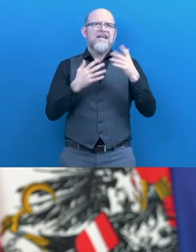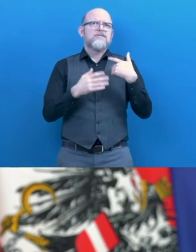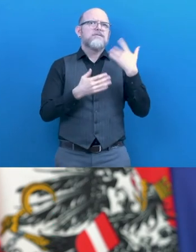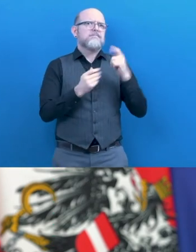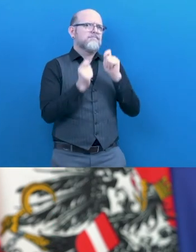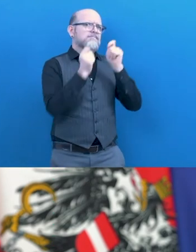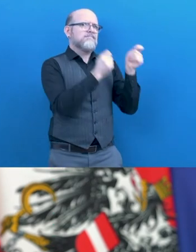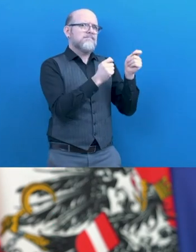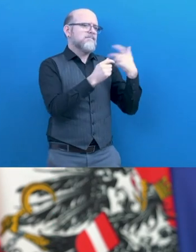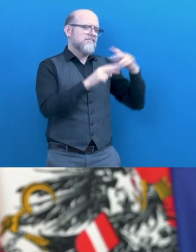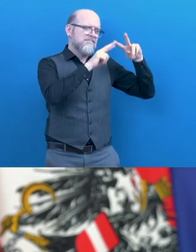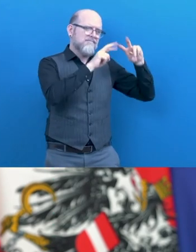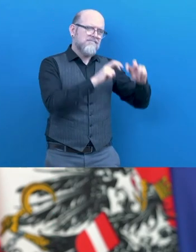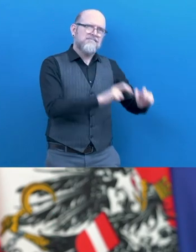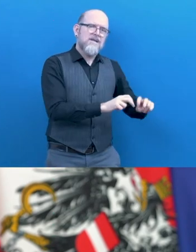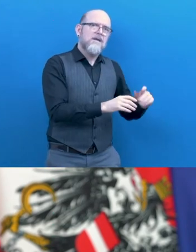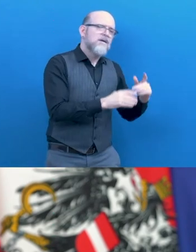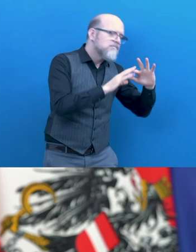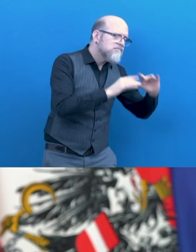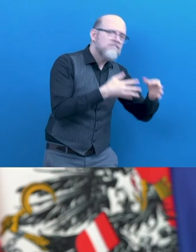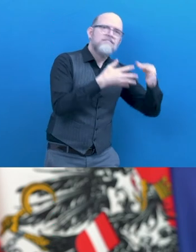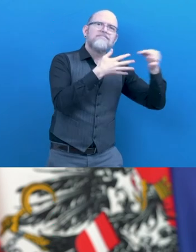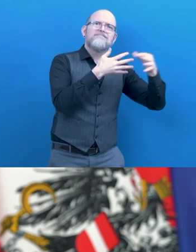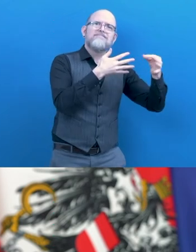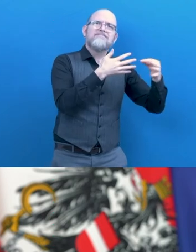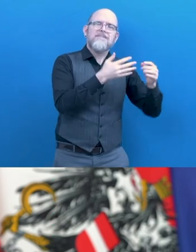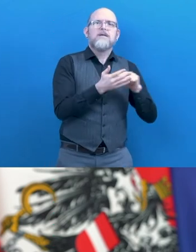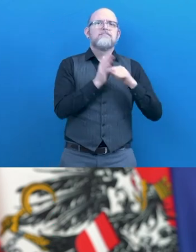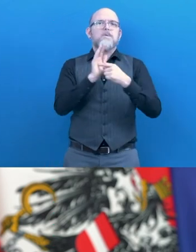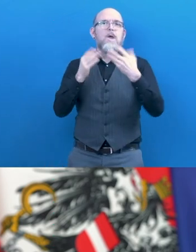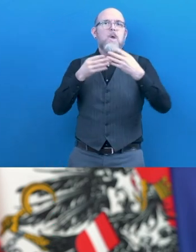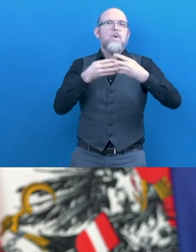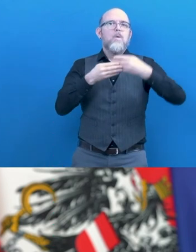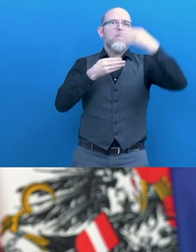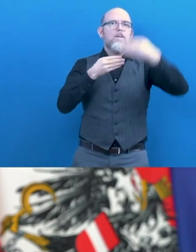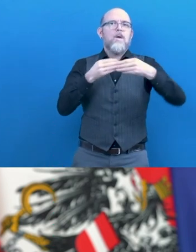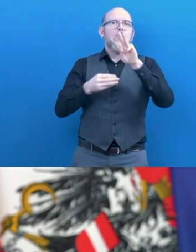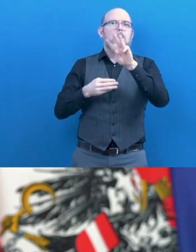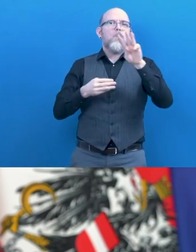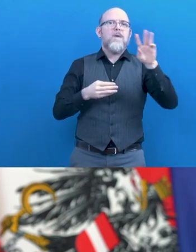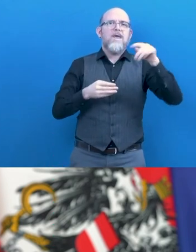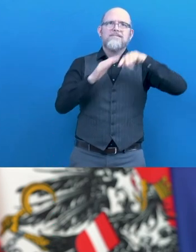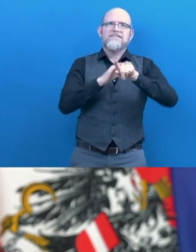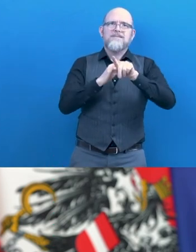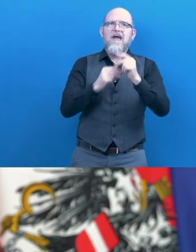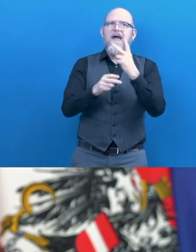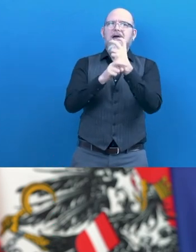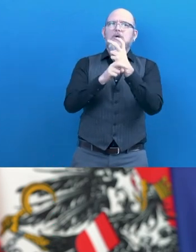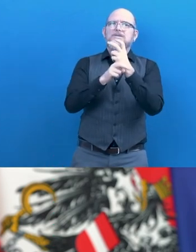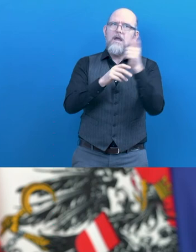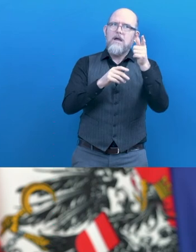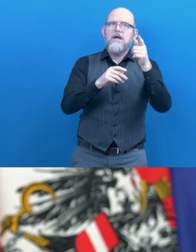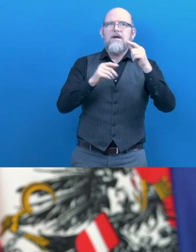been evaluated recently, and the result is published on the homepage of the competent Austrian Federal Ministry for